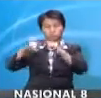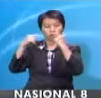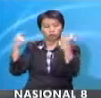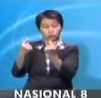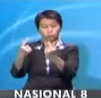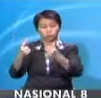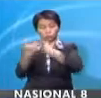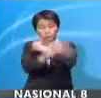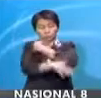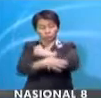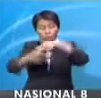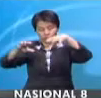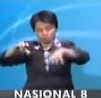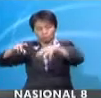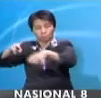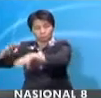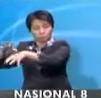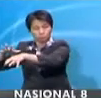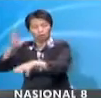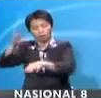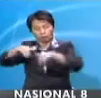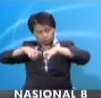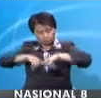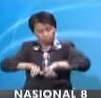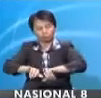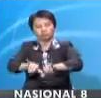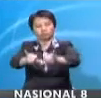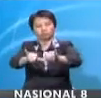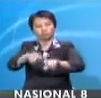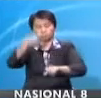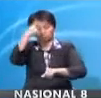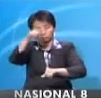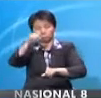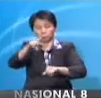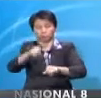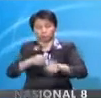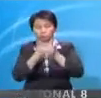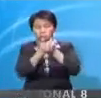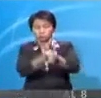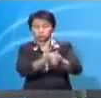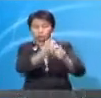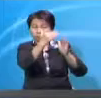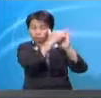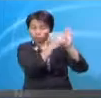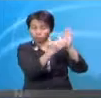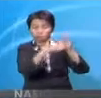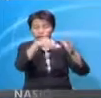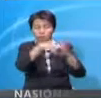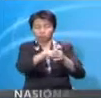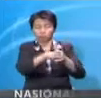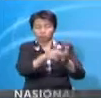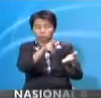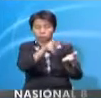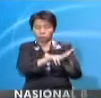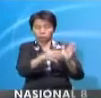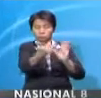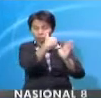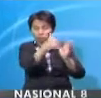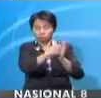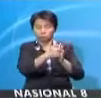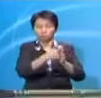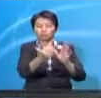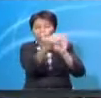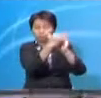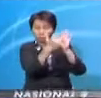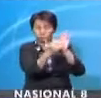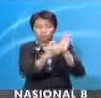nations will continue to uphold the principles that we have enunciated. And the principles